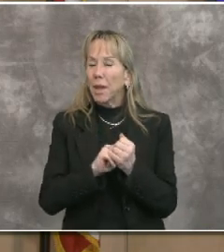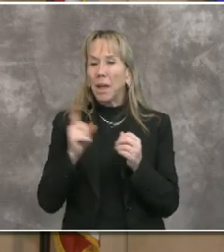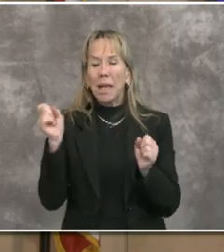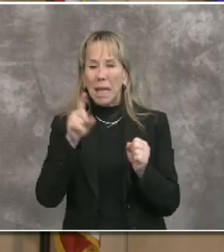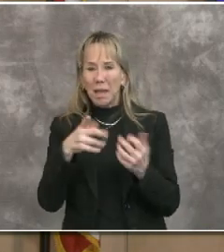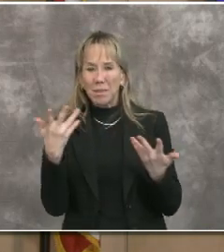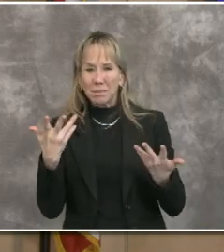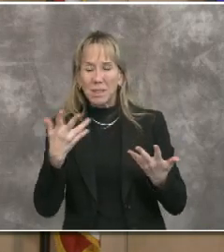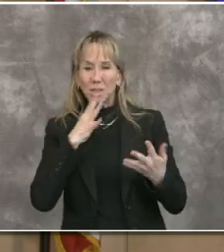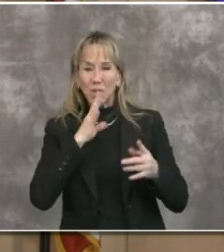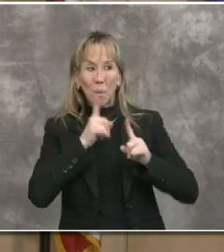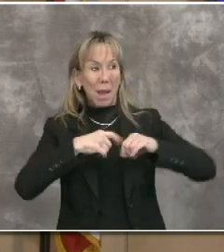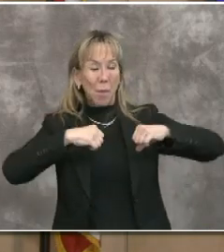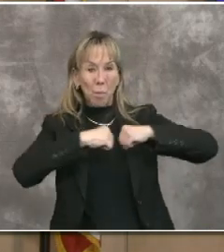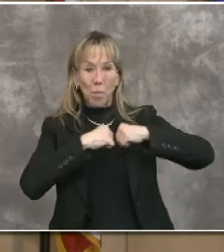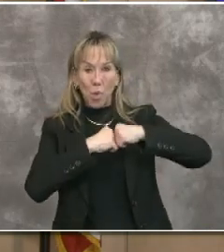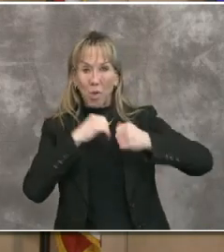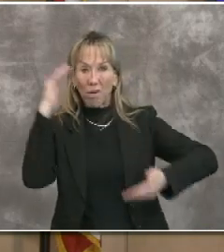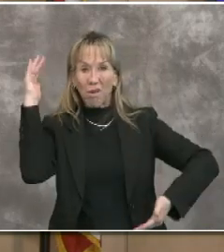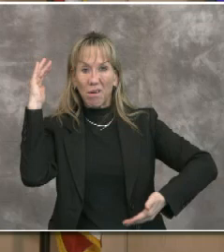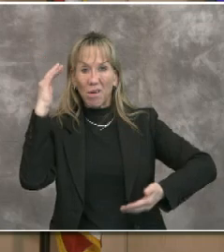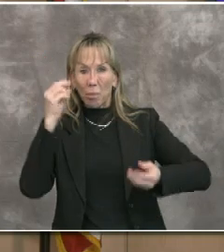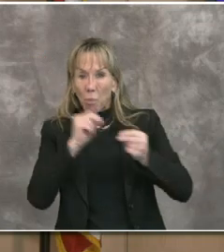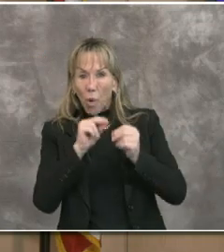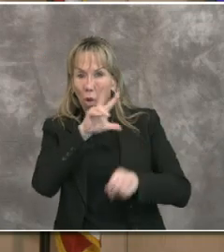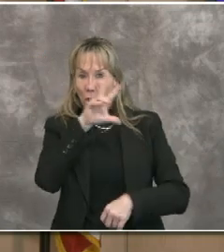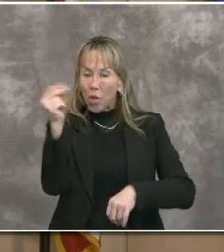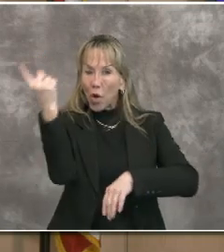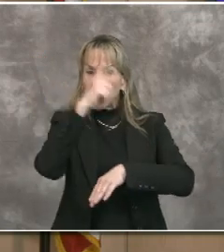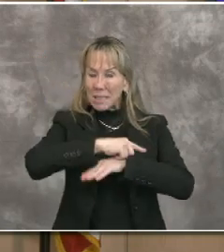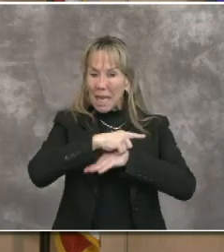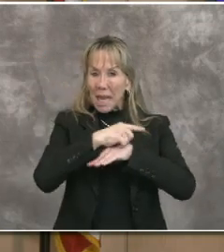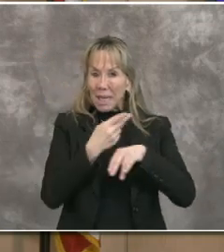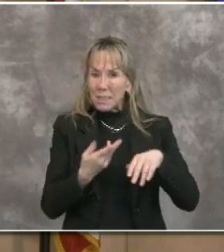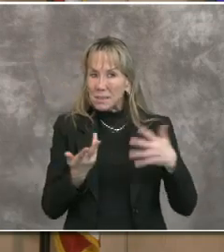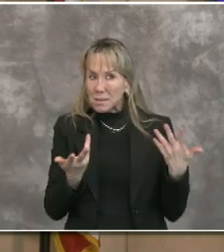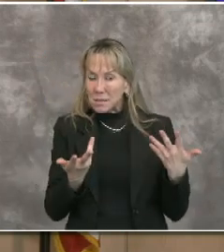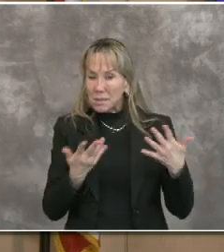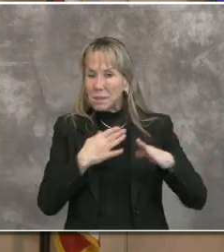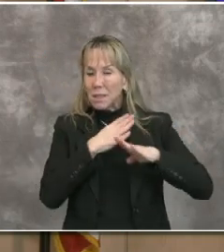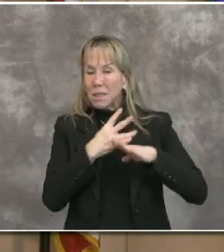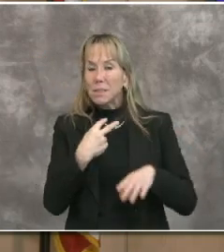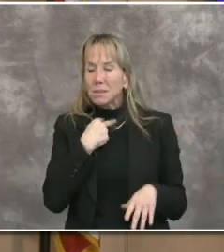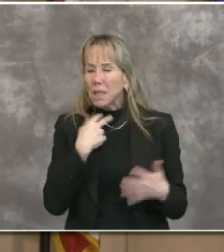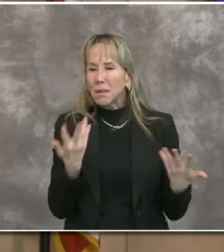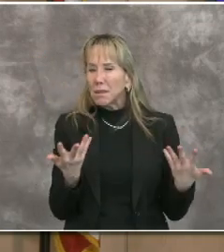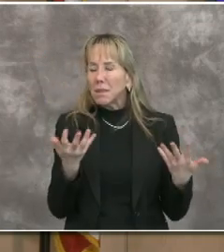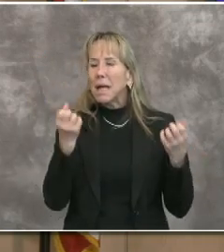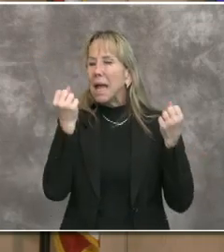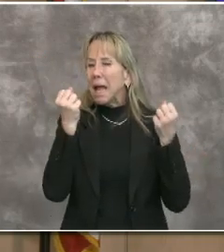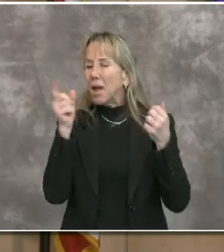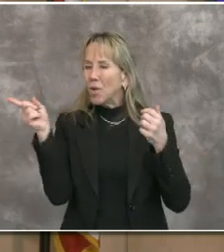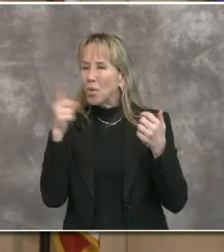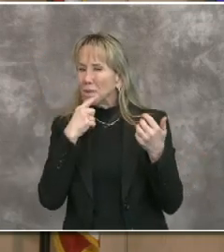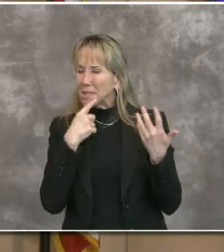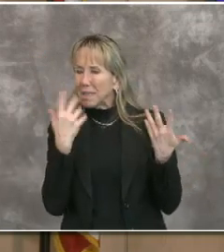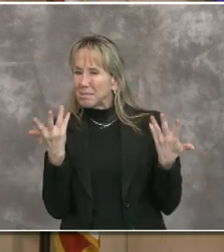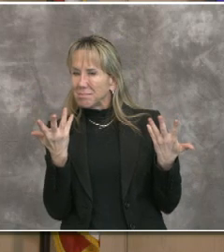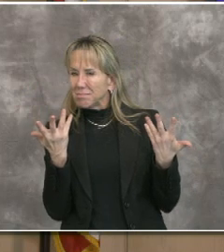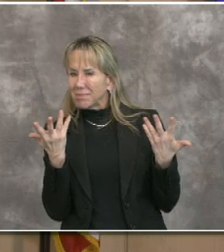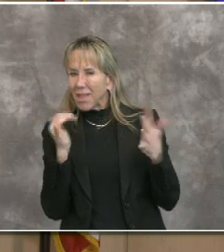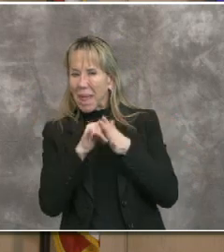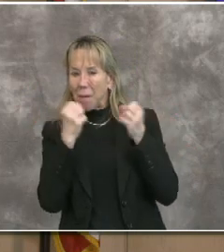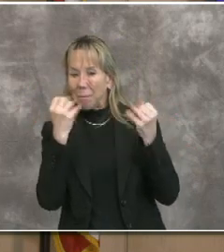30 days help lower the curve in San Diego County? Since a large number of cases of COVID-19 are in South County, is there a